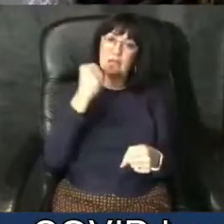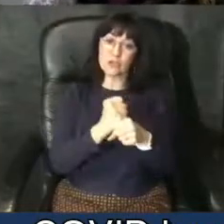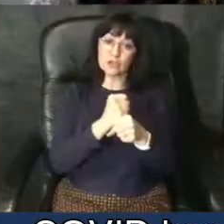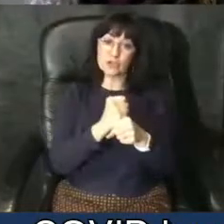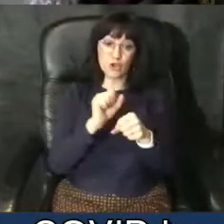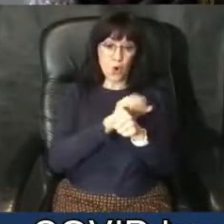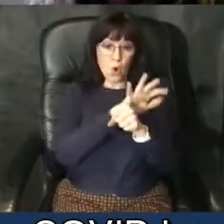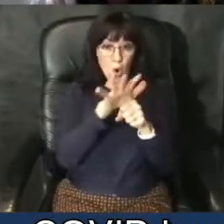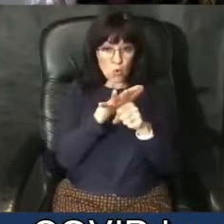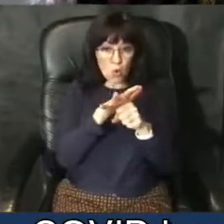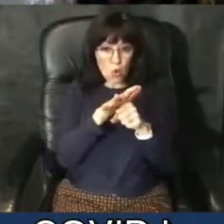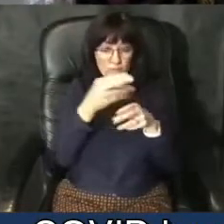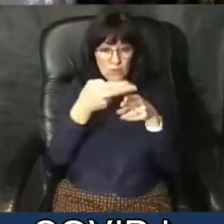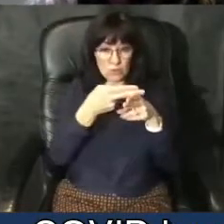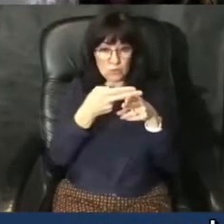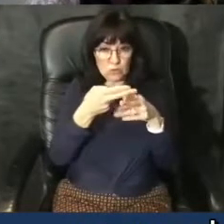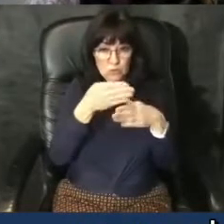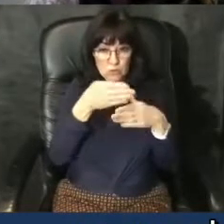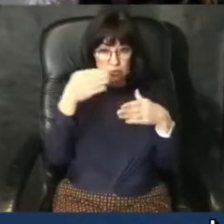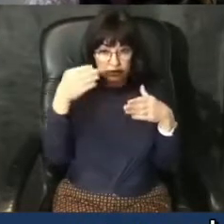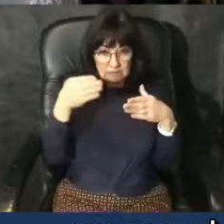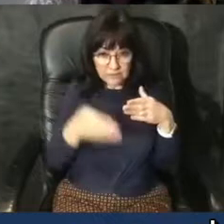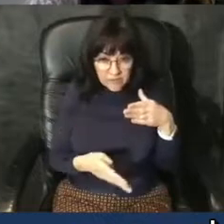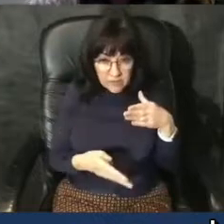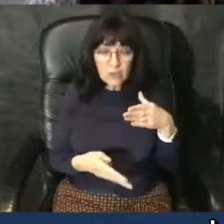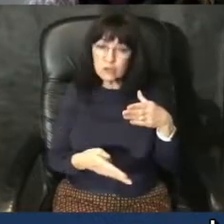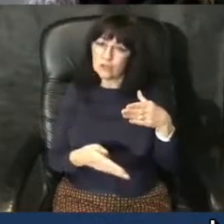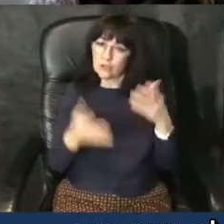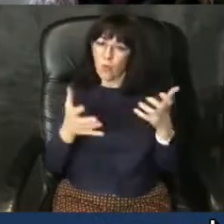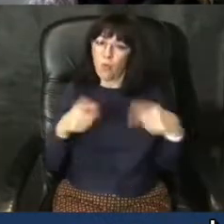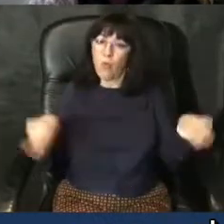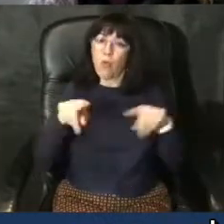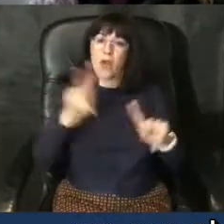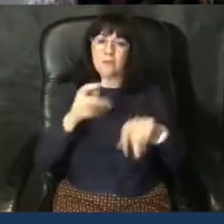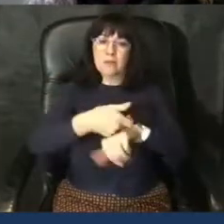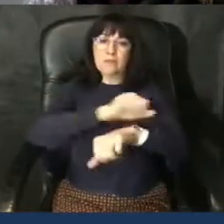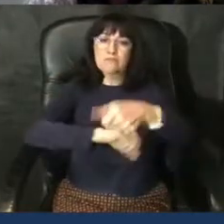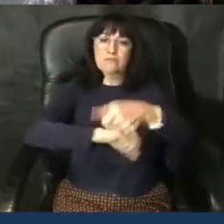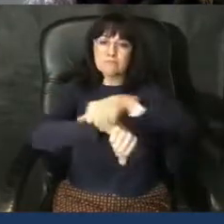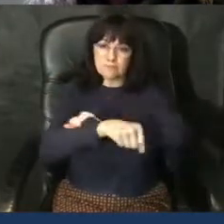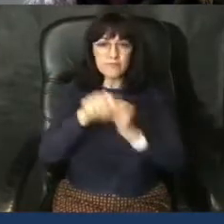and the pandemic ends. Let's really roll up our sleeves and address mental health, behavioral health,